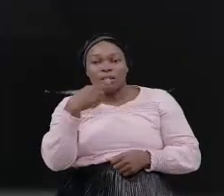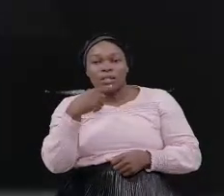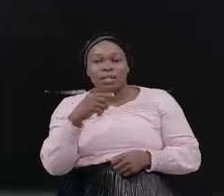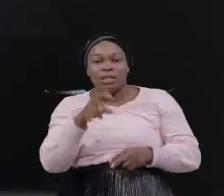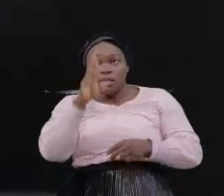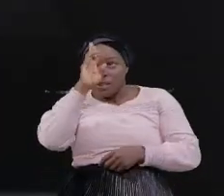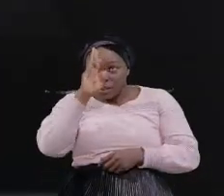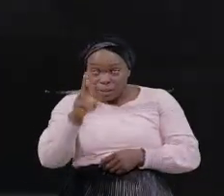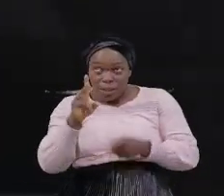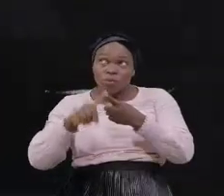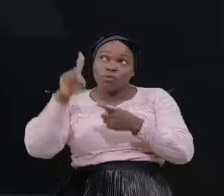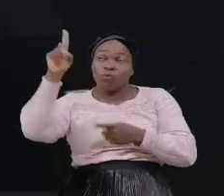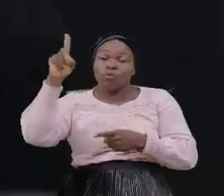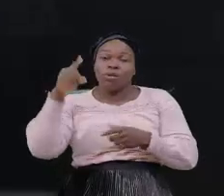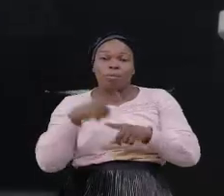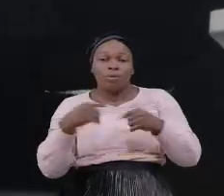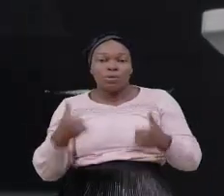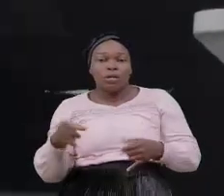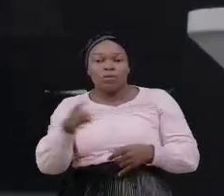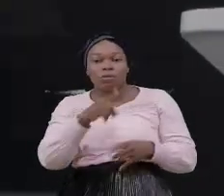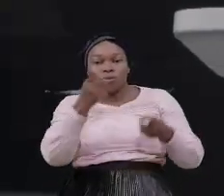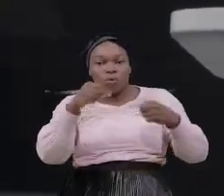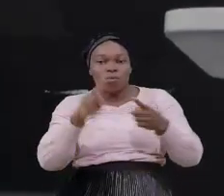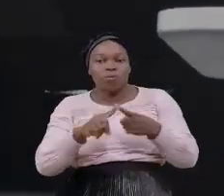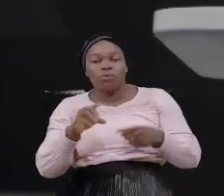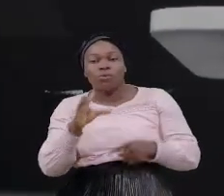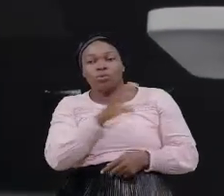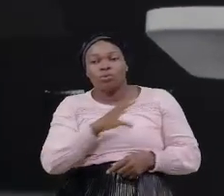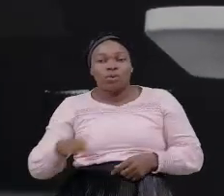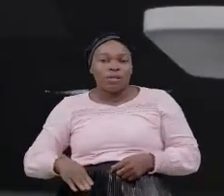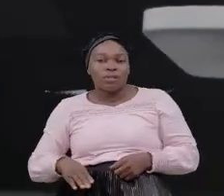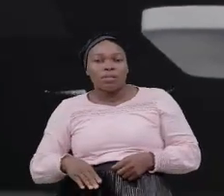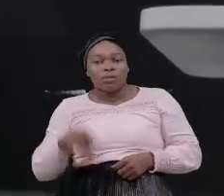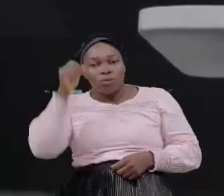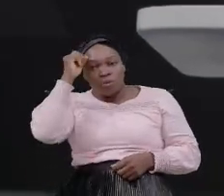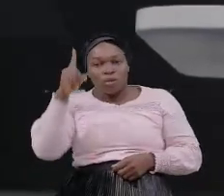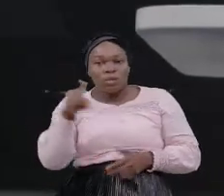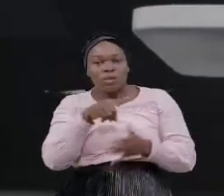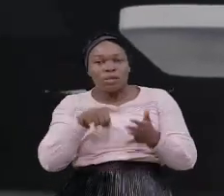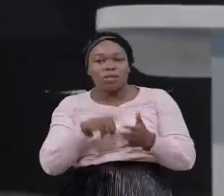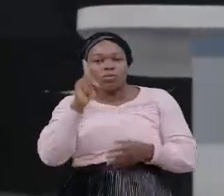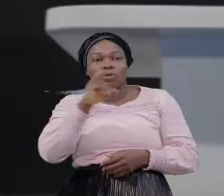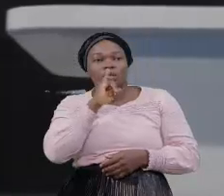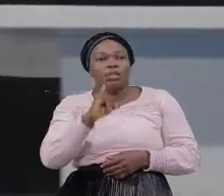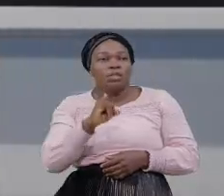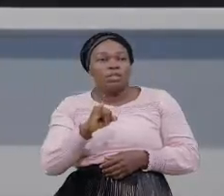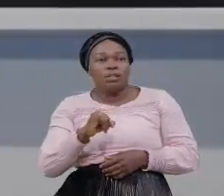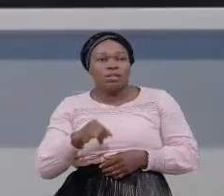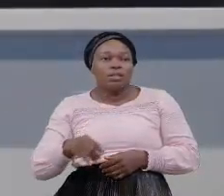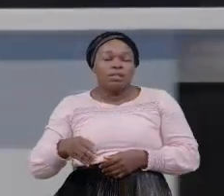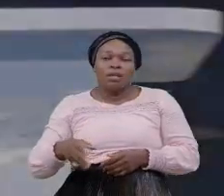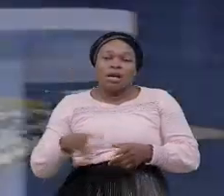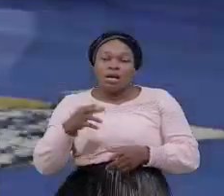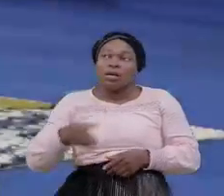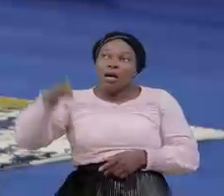to Christ, you understand, this one is higher than I am. The problem I cannot